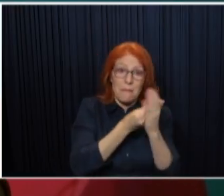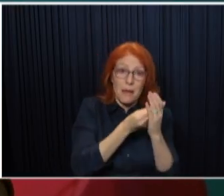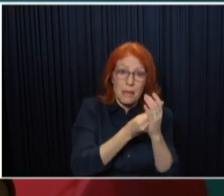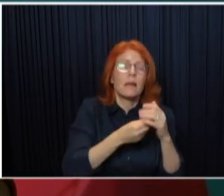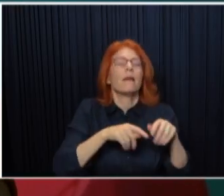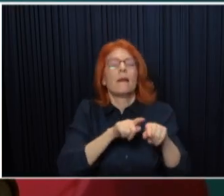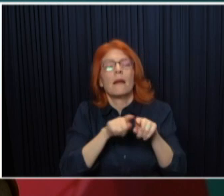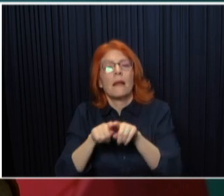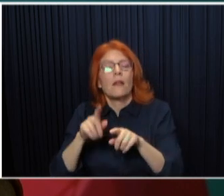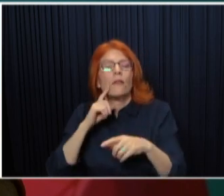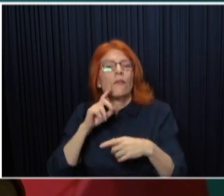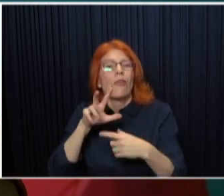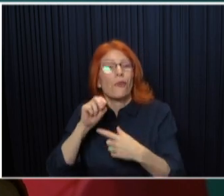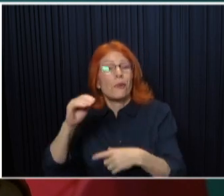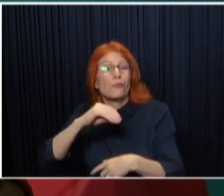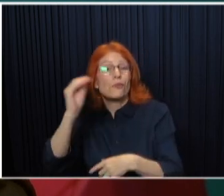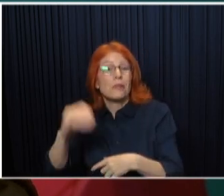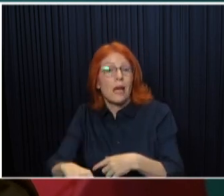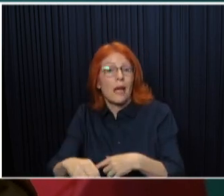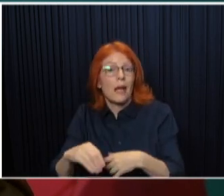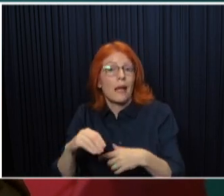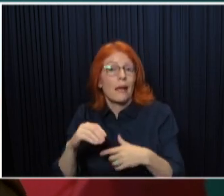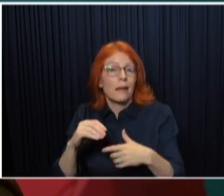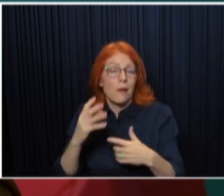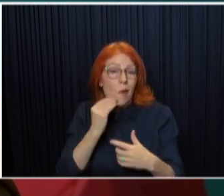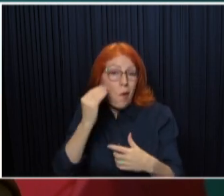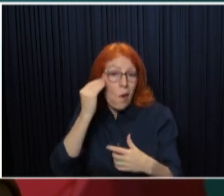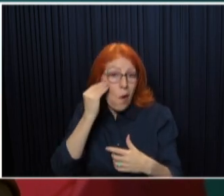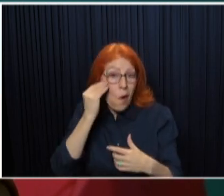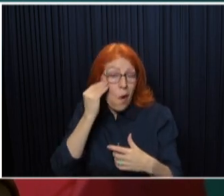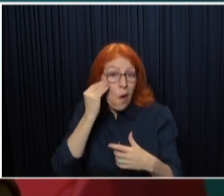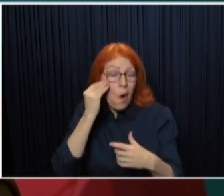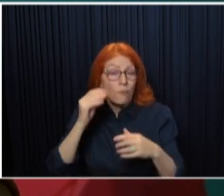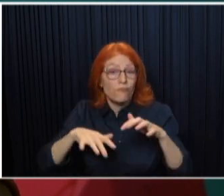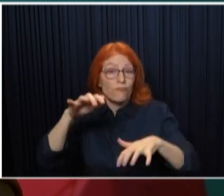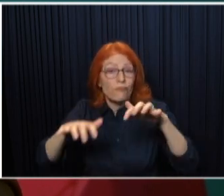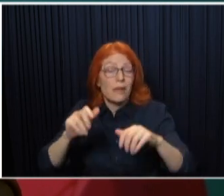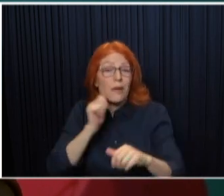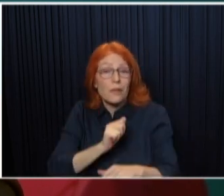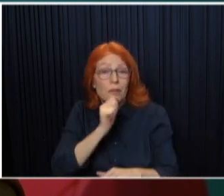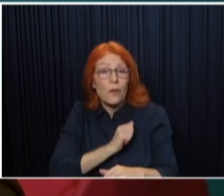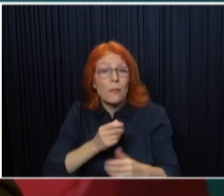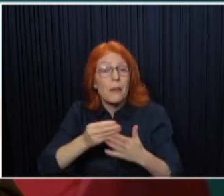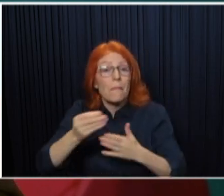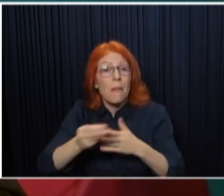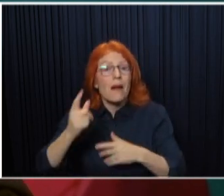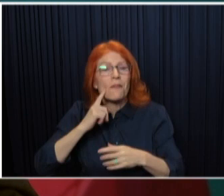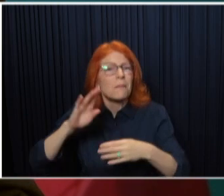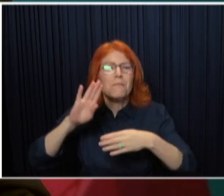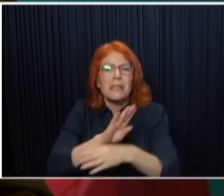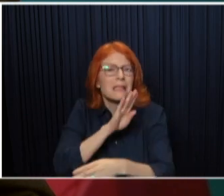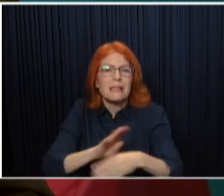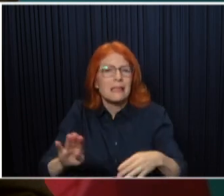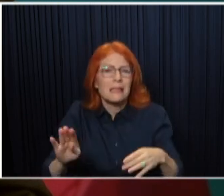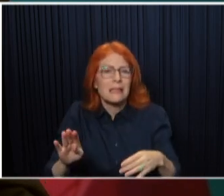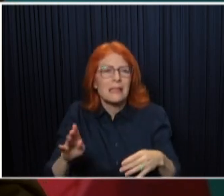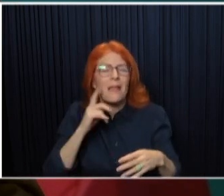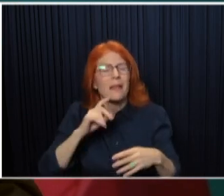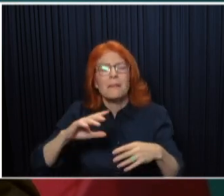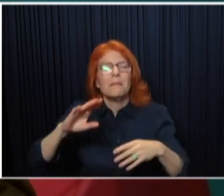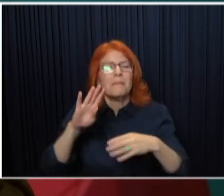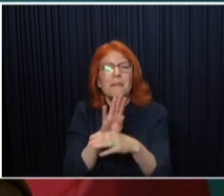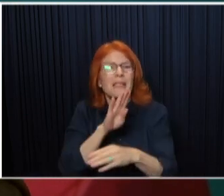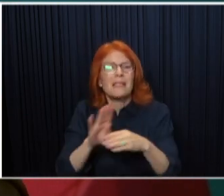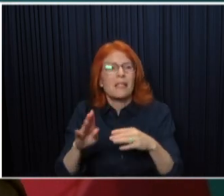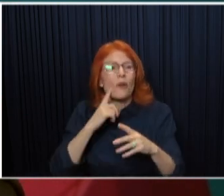that about 30% of the homes going on in Arizona are being bought up by corporations, and those corporations